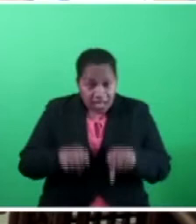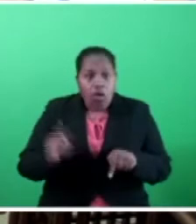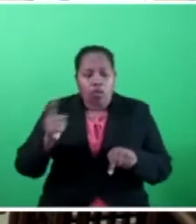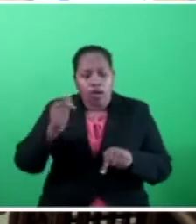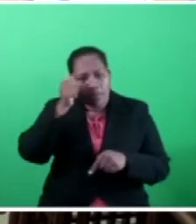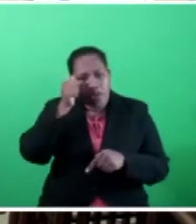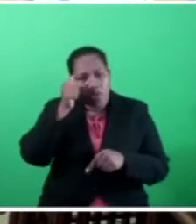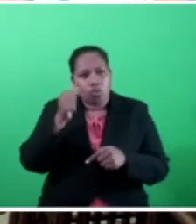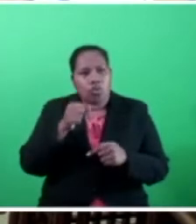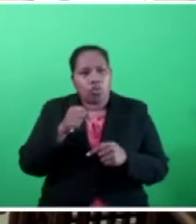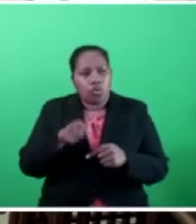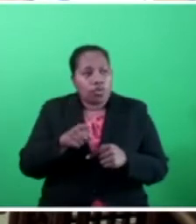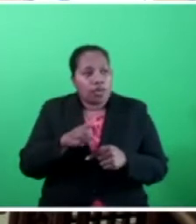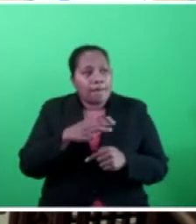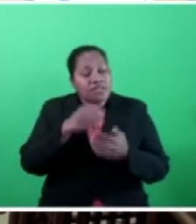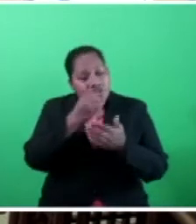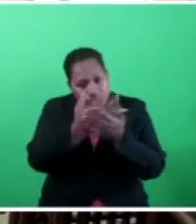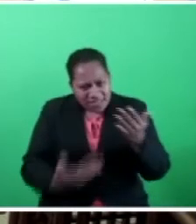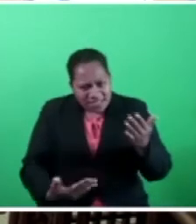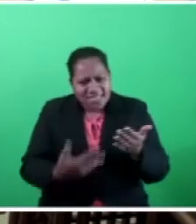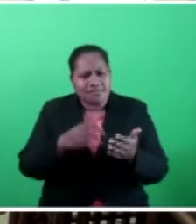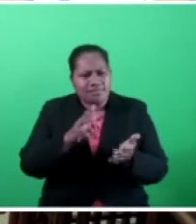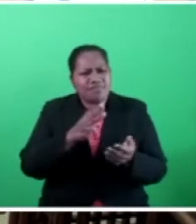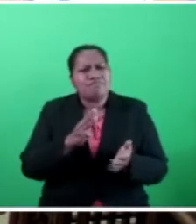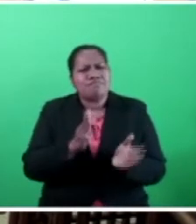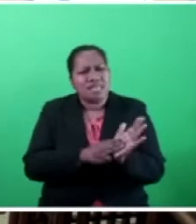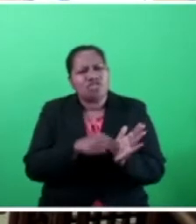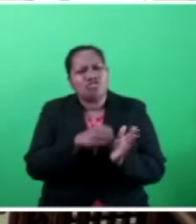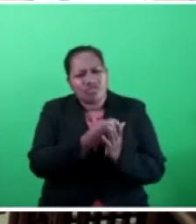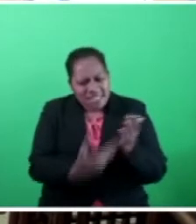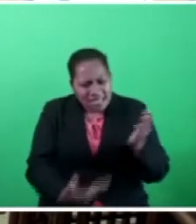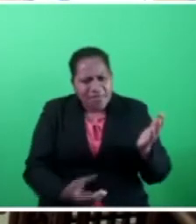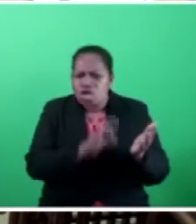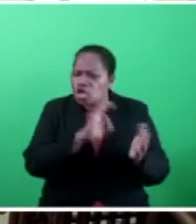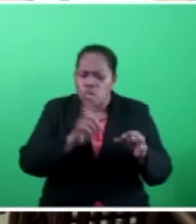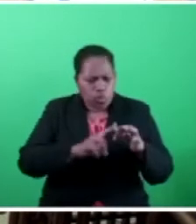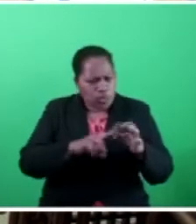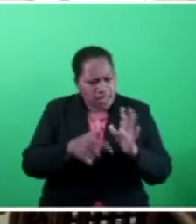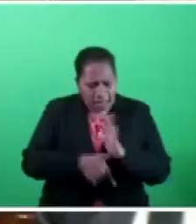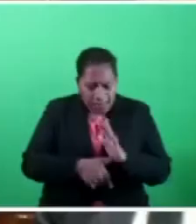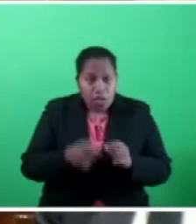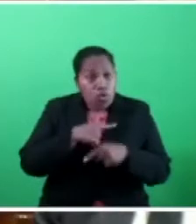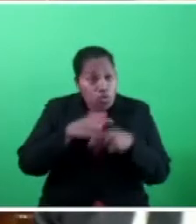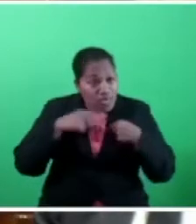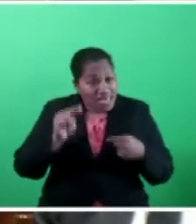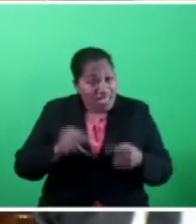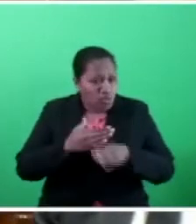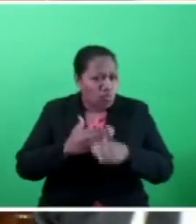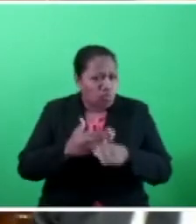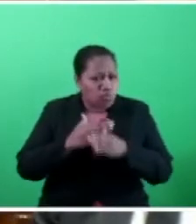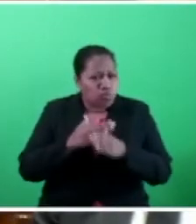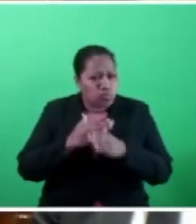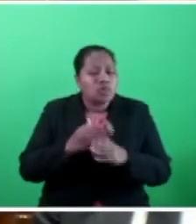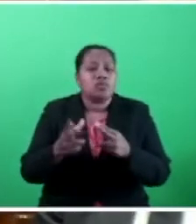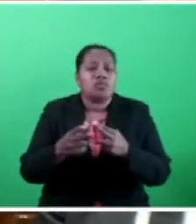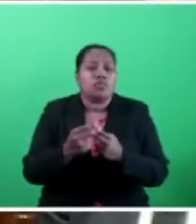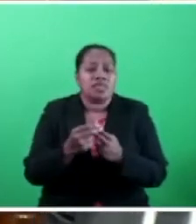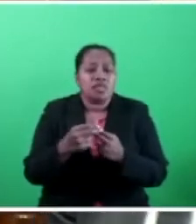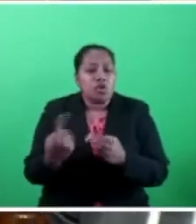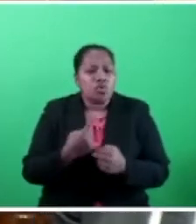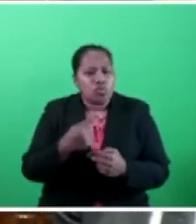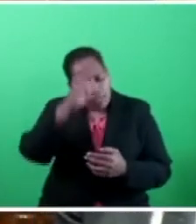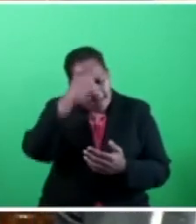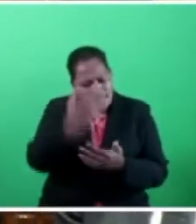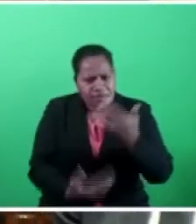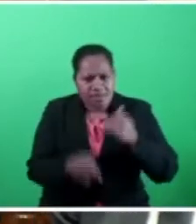ministerial statement, not a question time. We will continue to work closely with the experts and medical professionals of WHOs